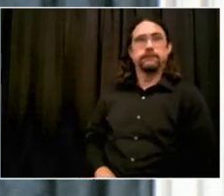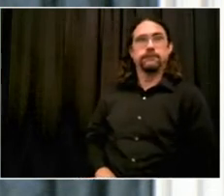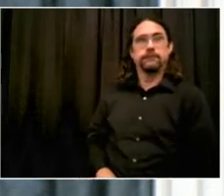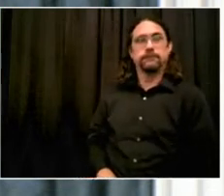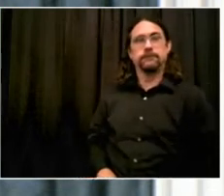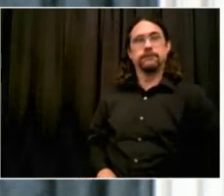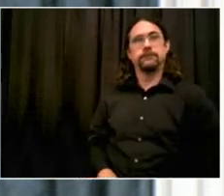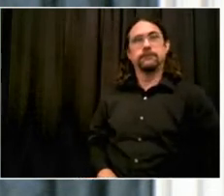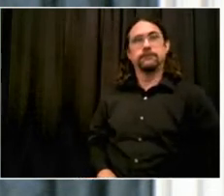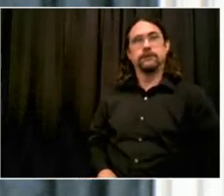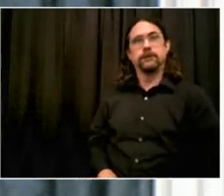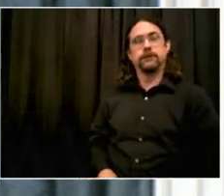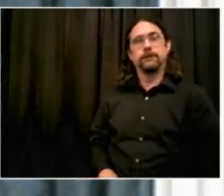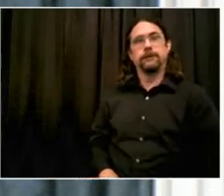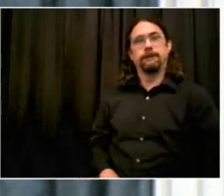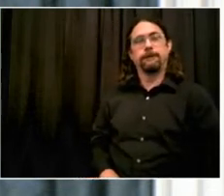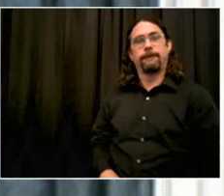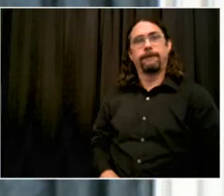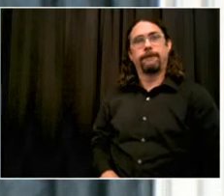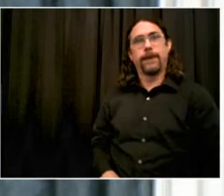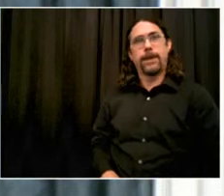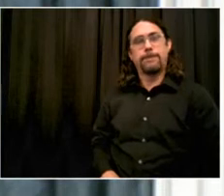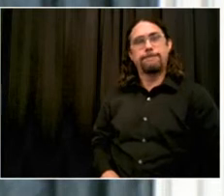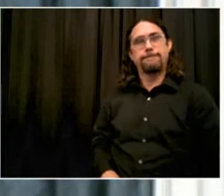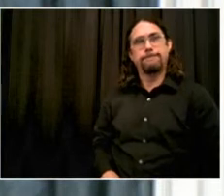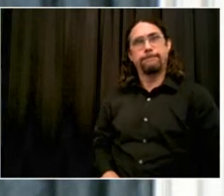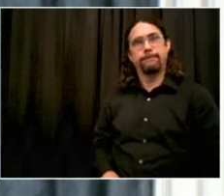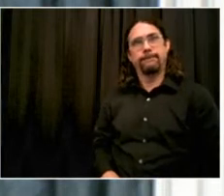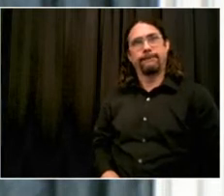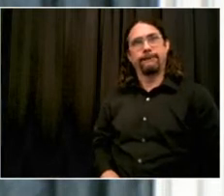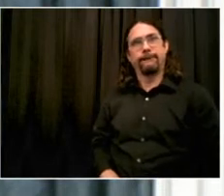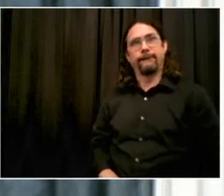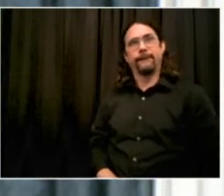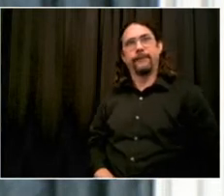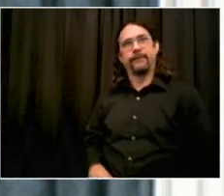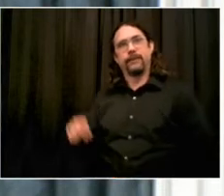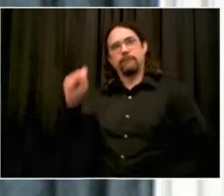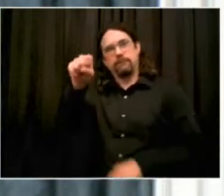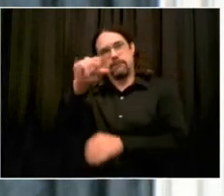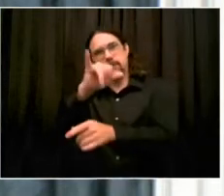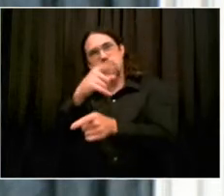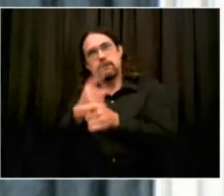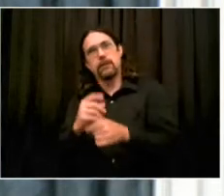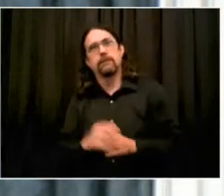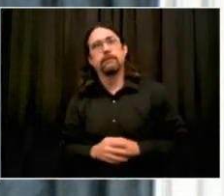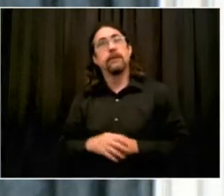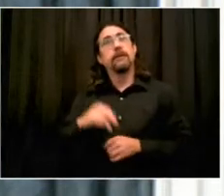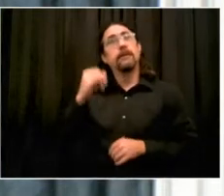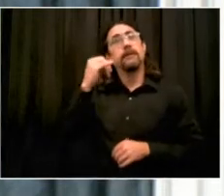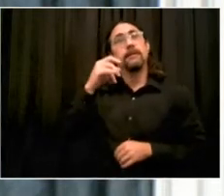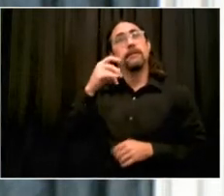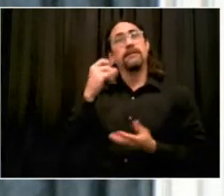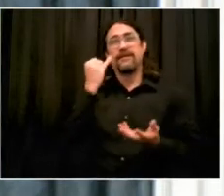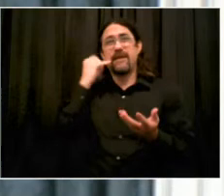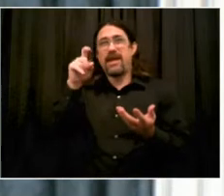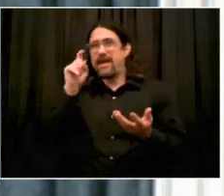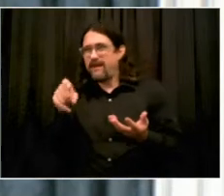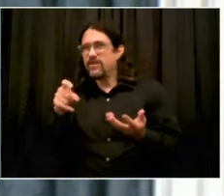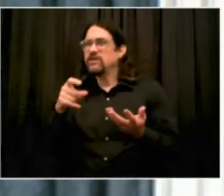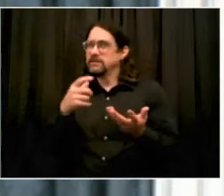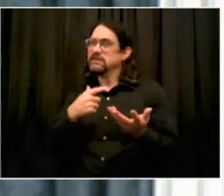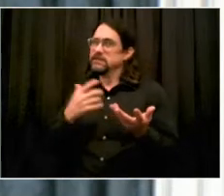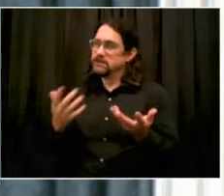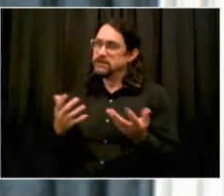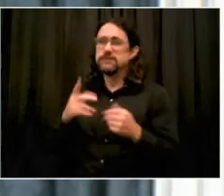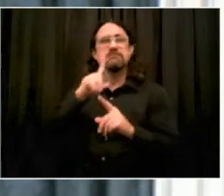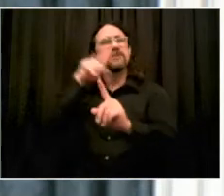mitigate, to suppress virus transmission. That will work over the course of days to